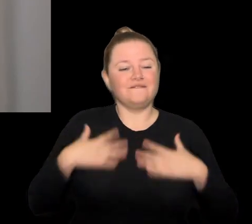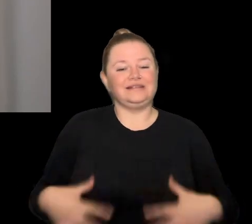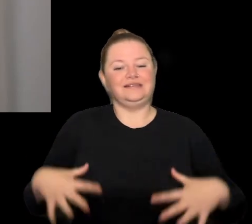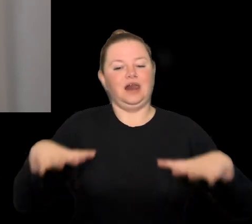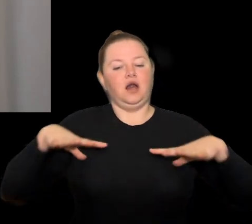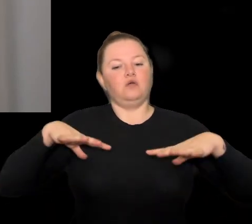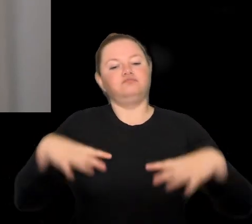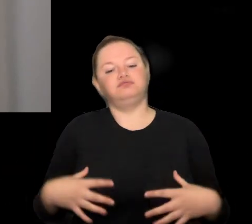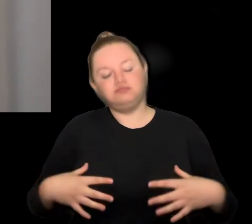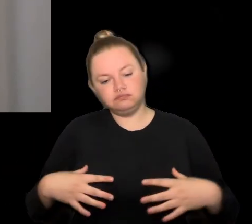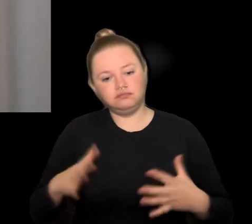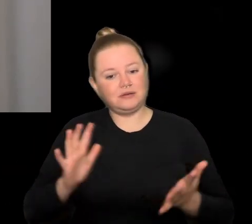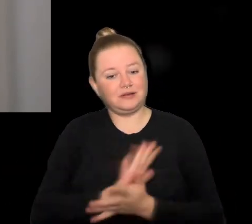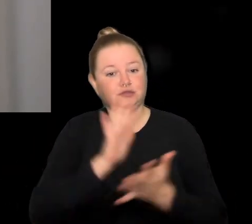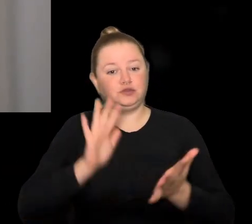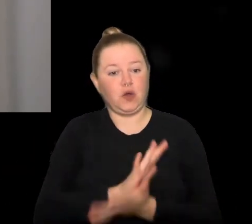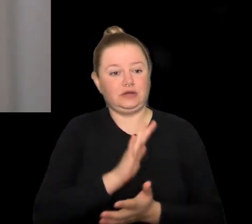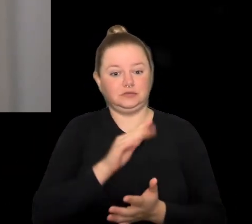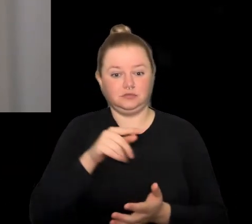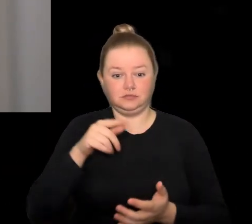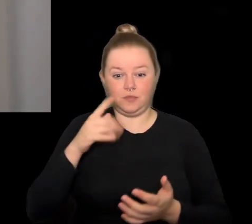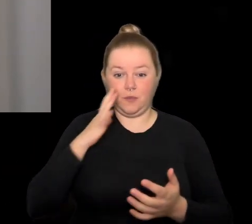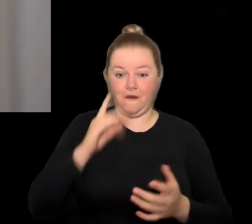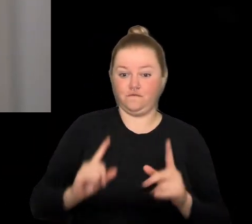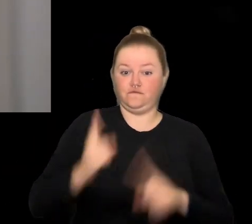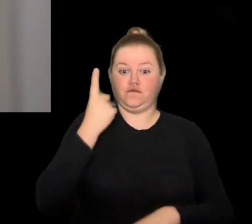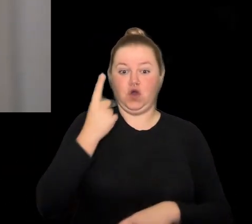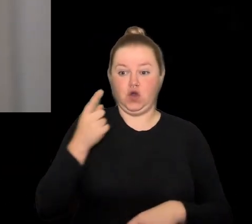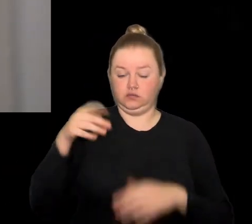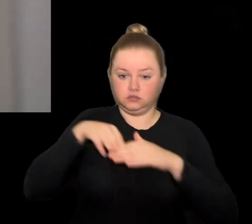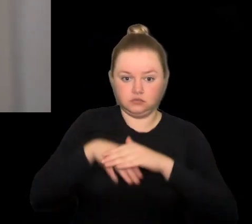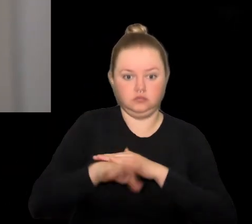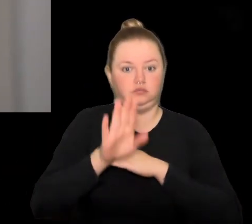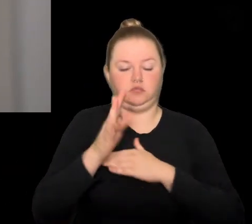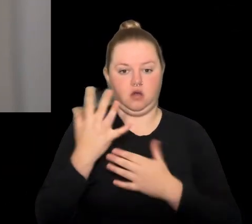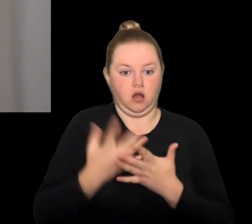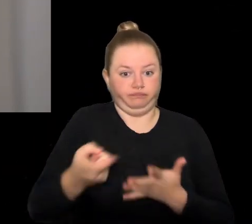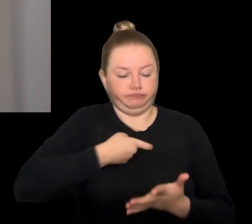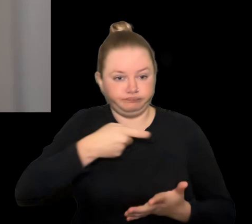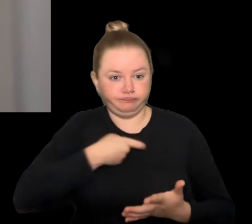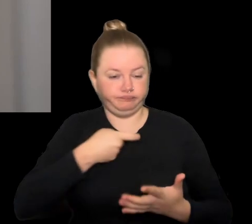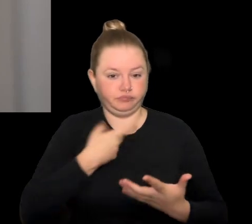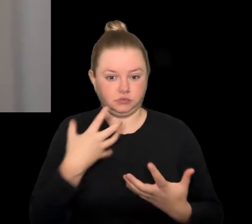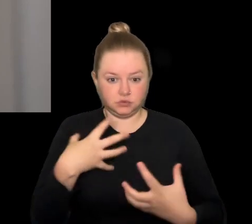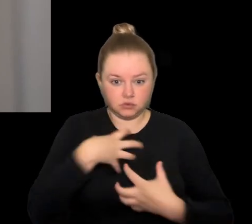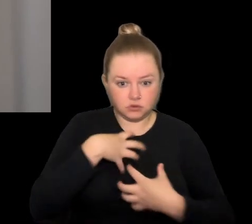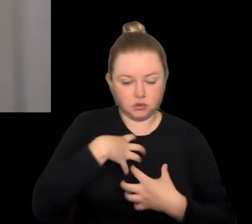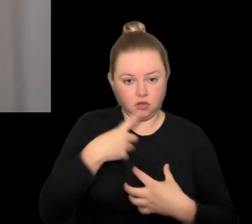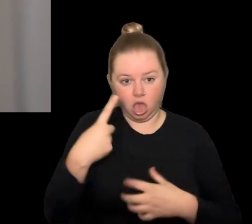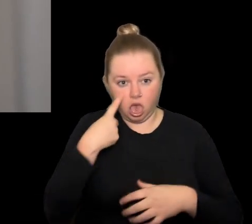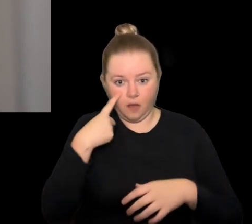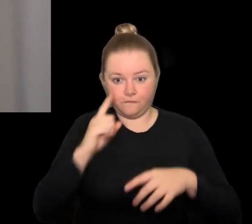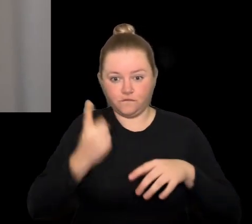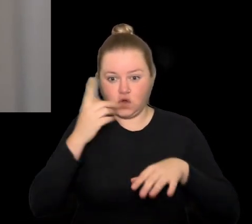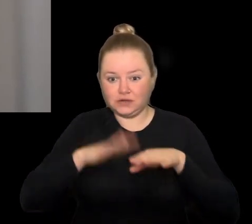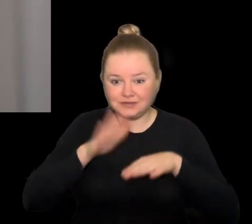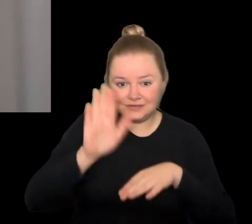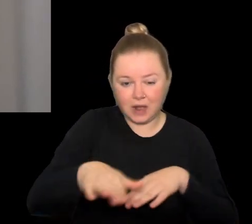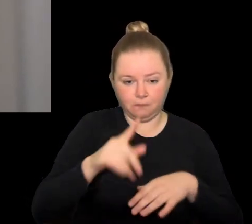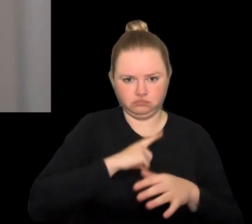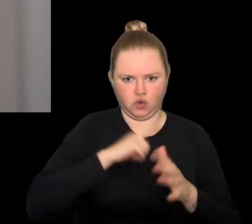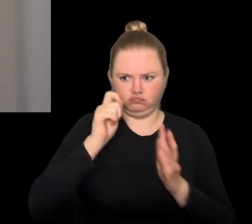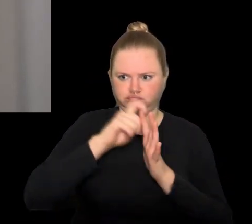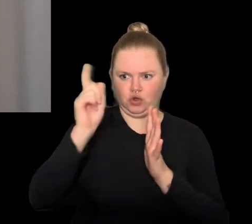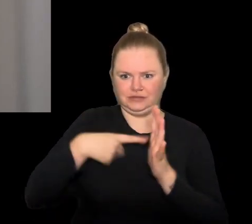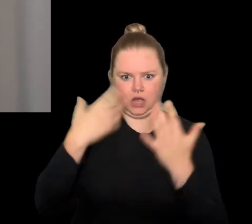relaxing into doing something when they might have come through the door and been so nervous and so scared of taking that first step because the